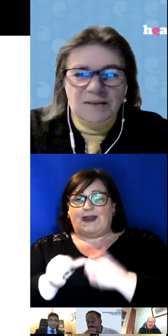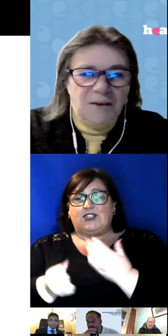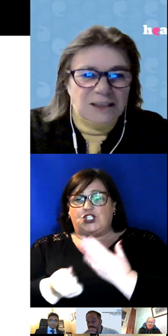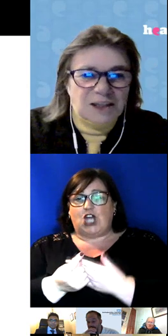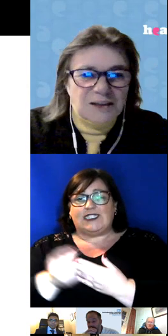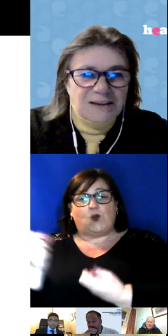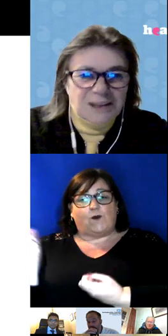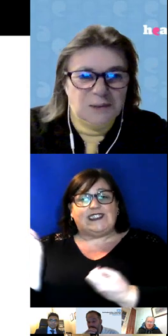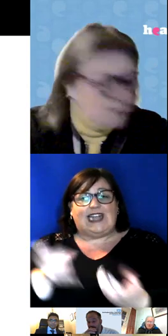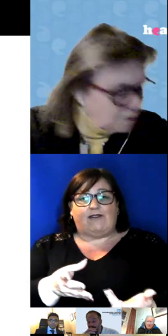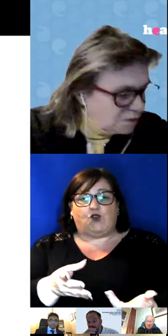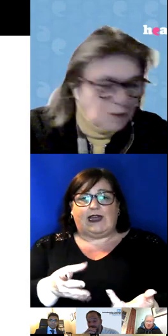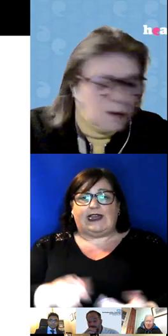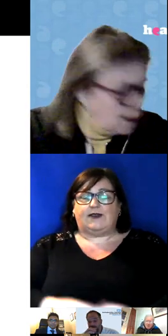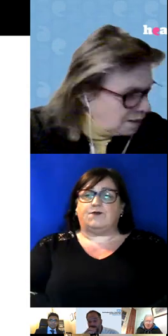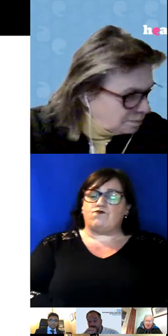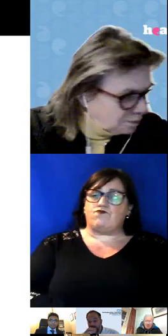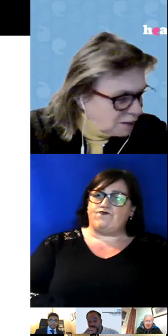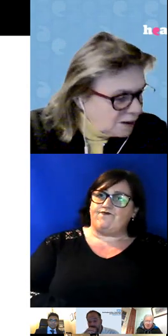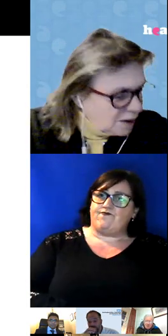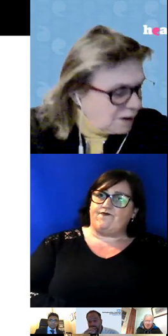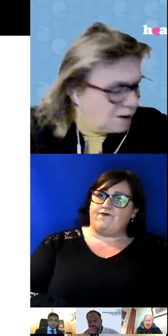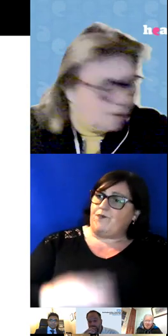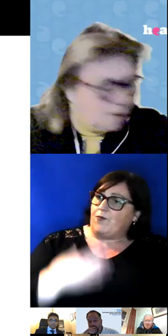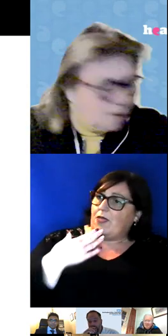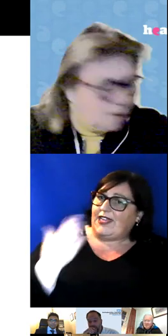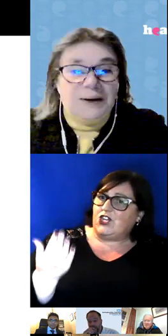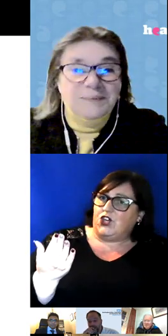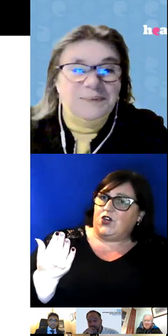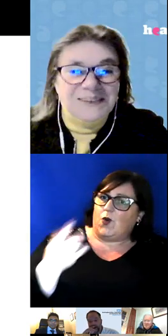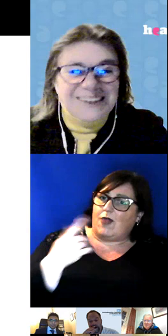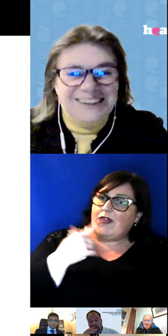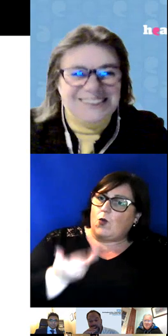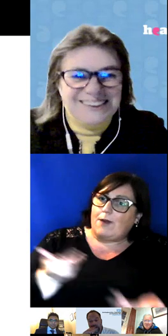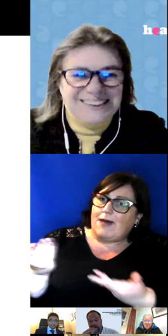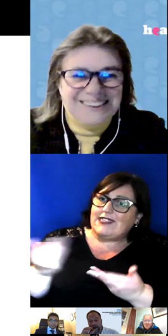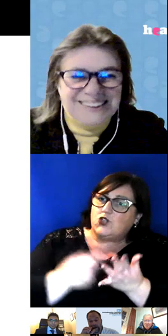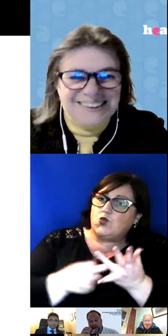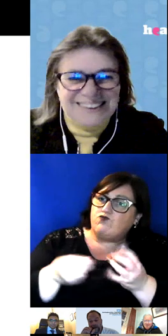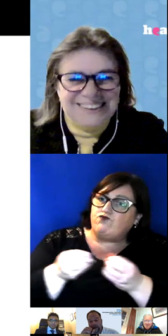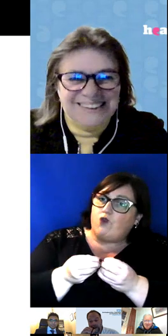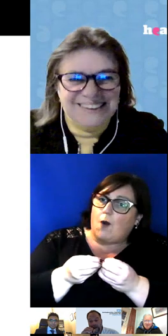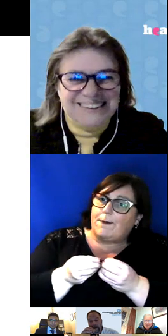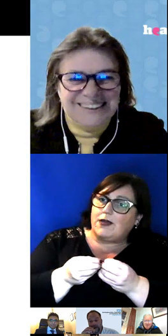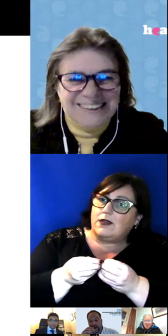Thank you very much. I think that's one for Rob Bowen.